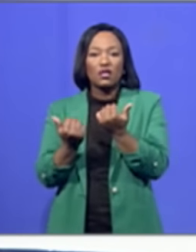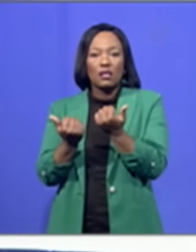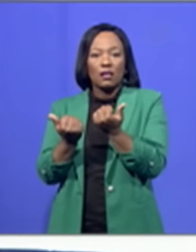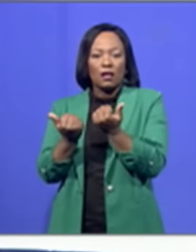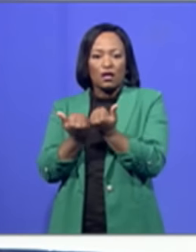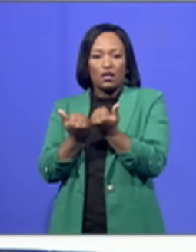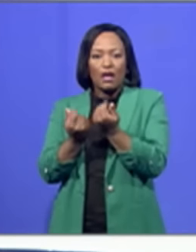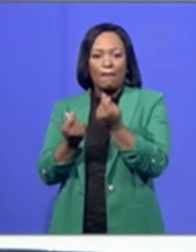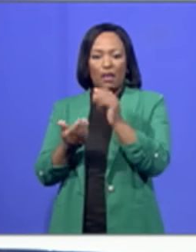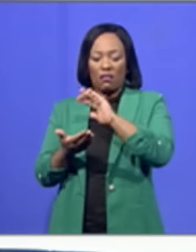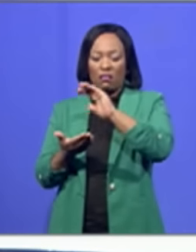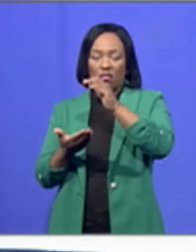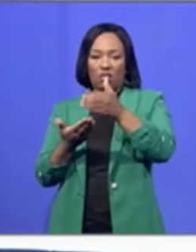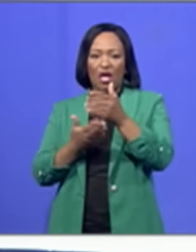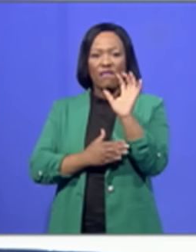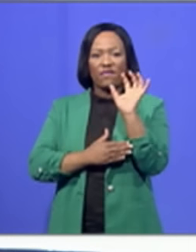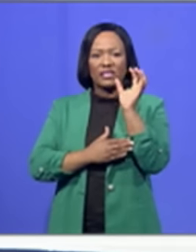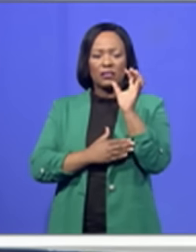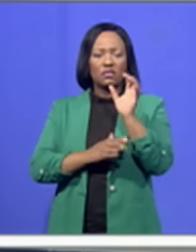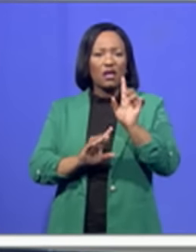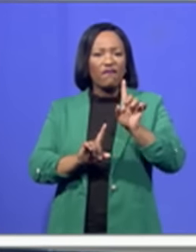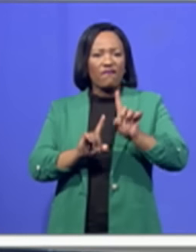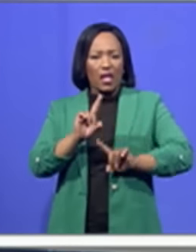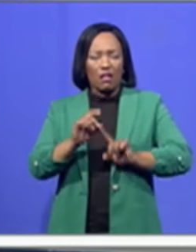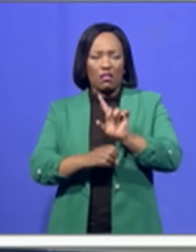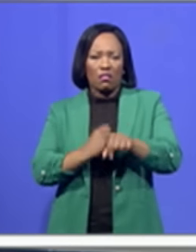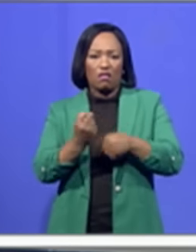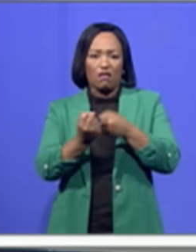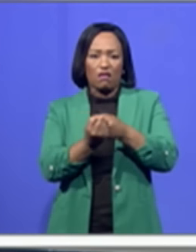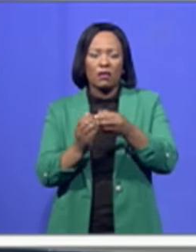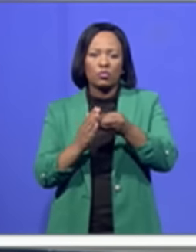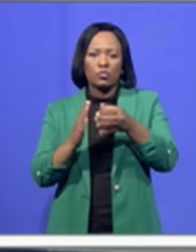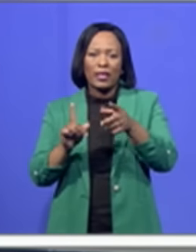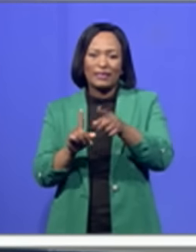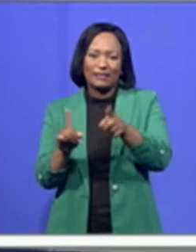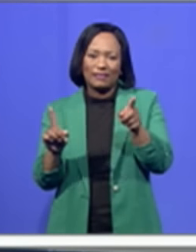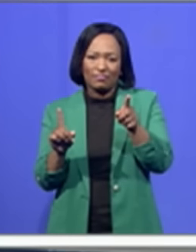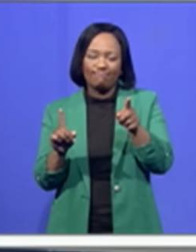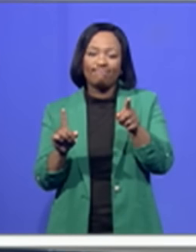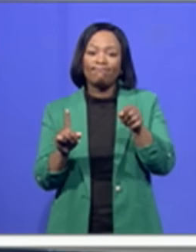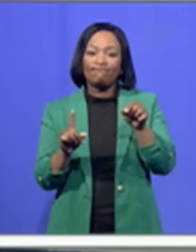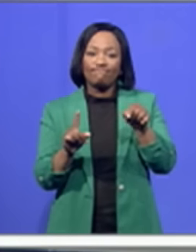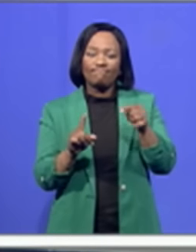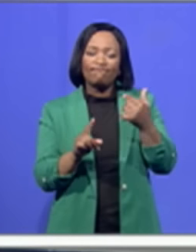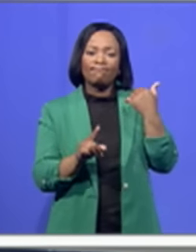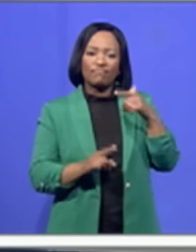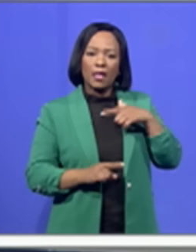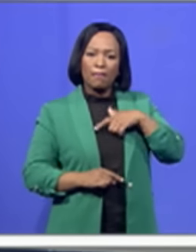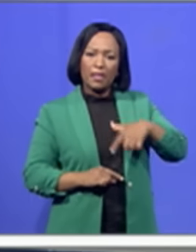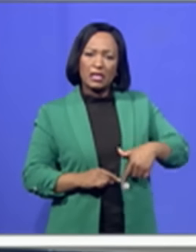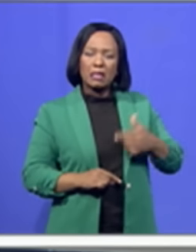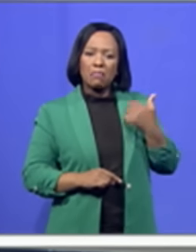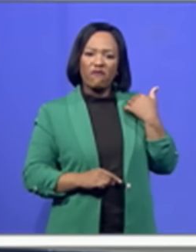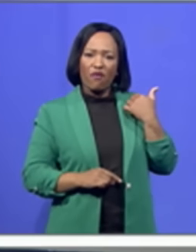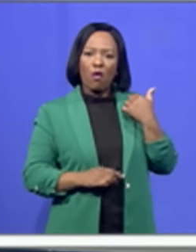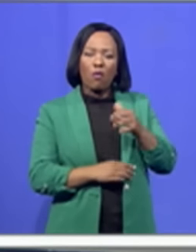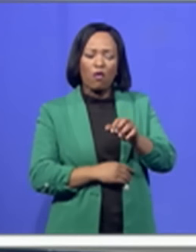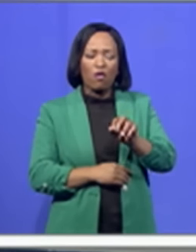province ya Free State se palotše ke go thekga baithuti ka mašeleng. Dinyakišišo tšeo di saenetšego ke mopresidente Cyril Ramaphosa ka ngwaga